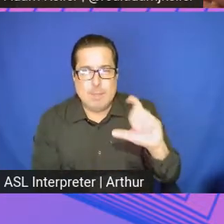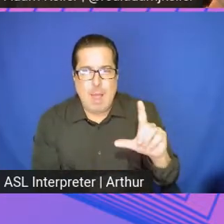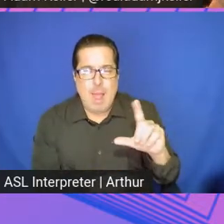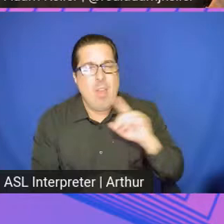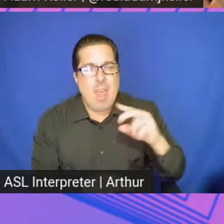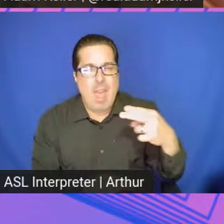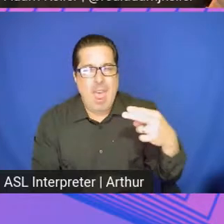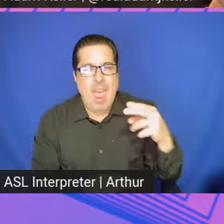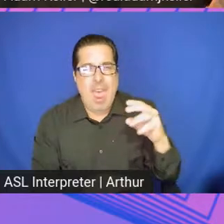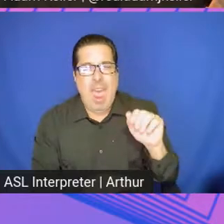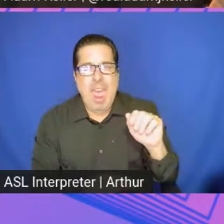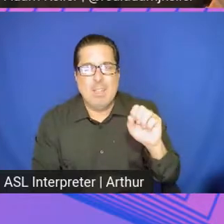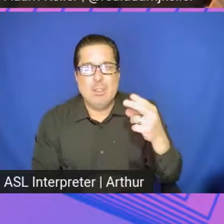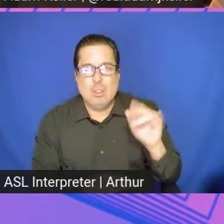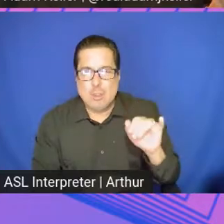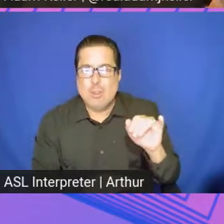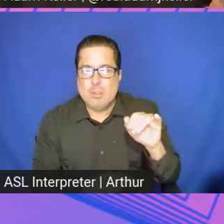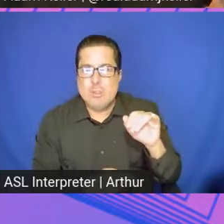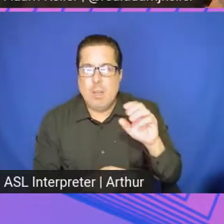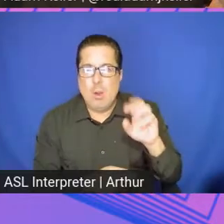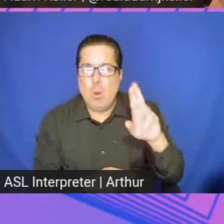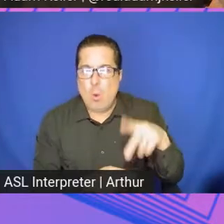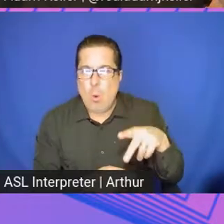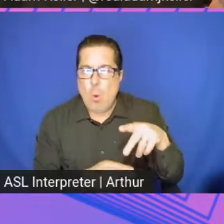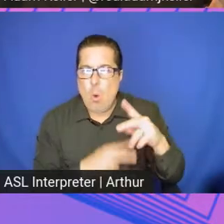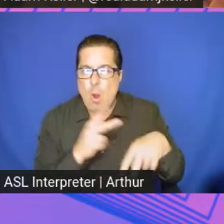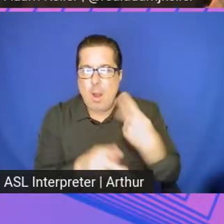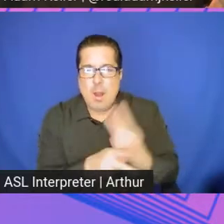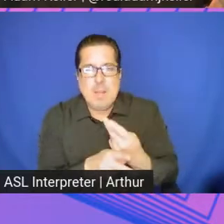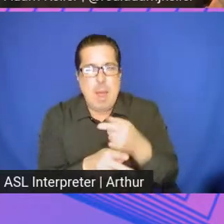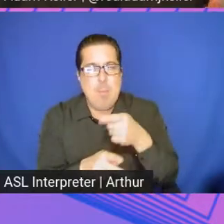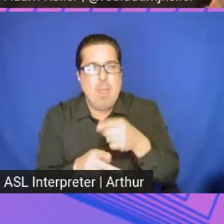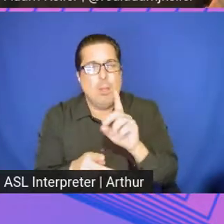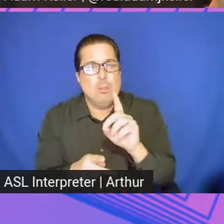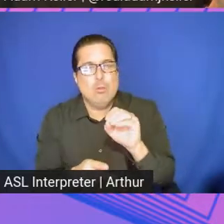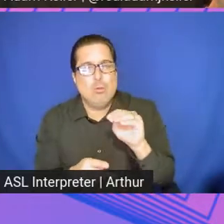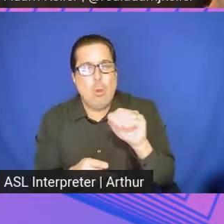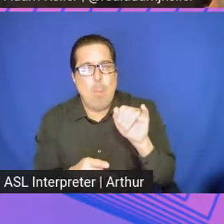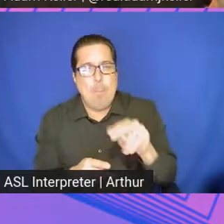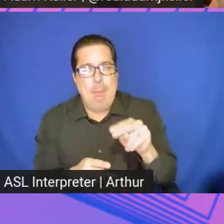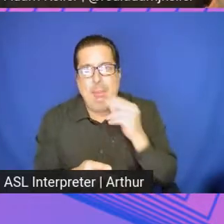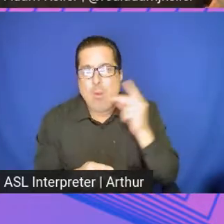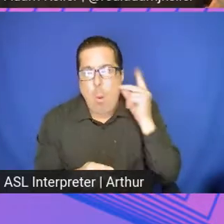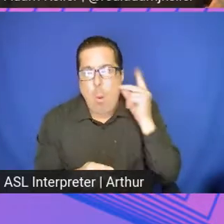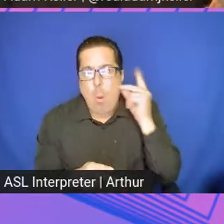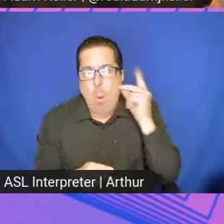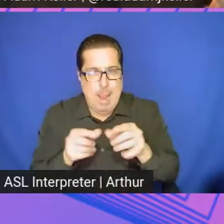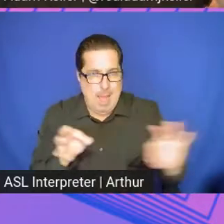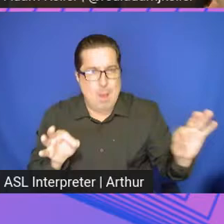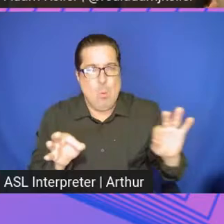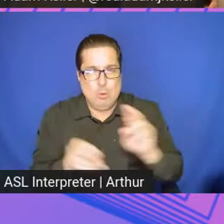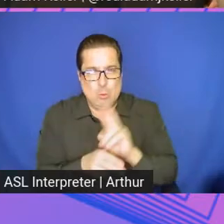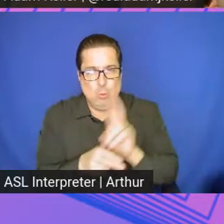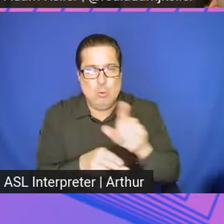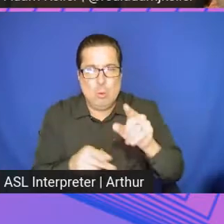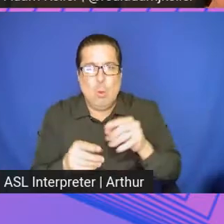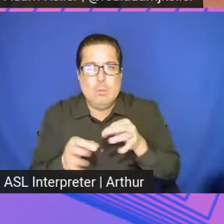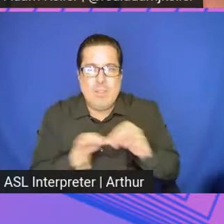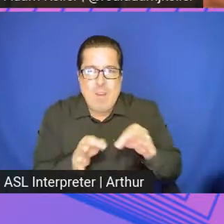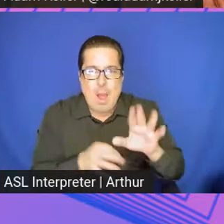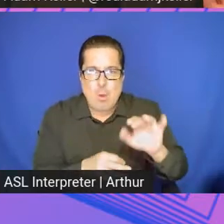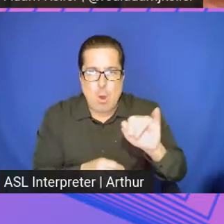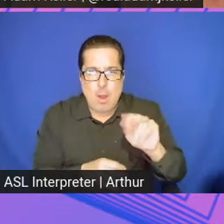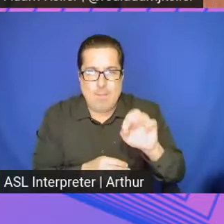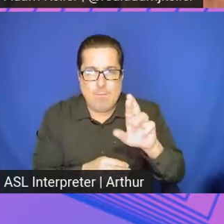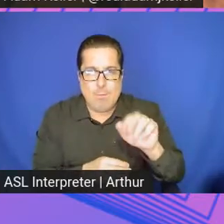is just a domain-specific language that you'll use that essentially defines your infrastructure as code. It's a little